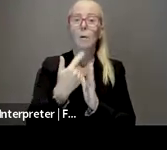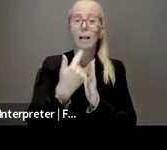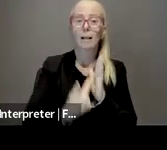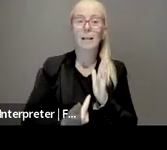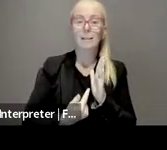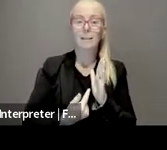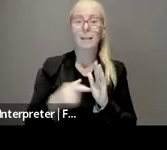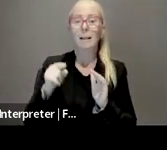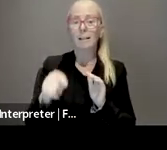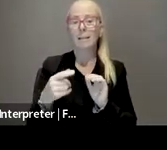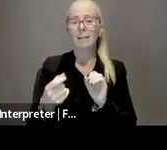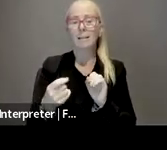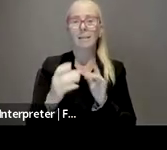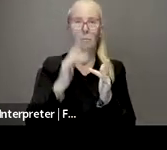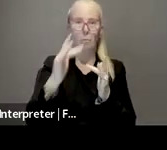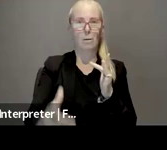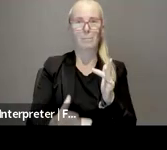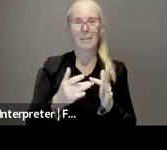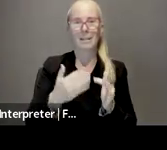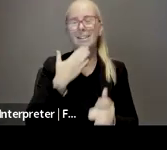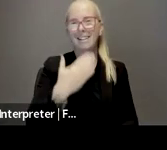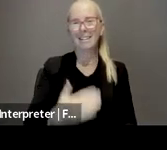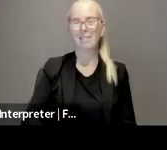GESHIDO.com. Thanks so much.